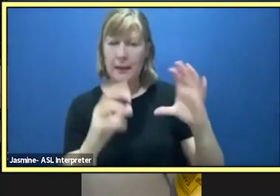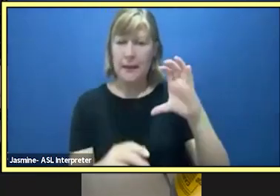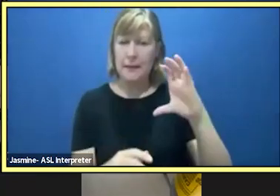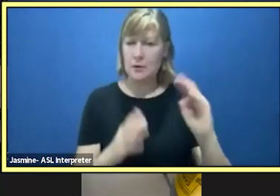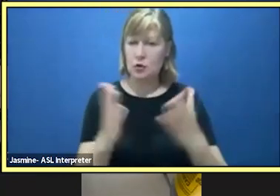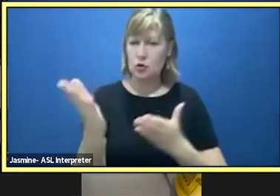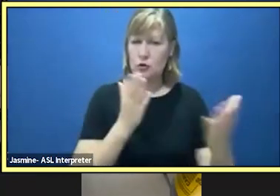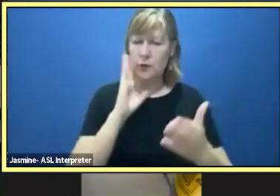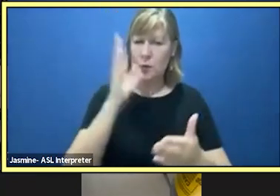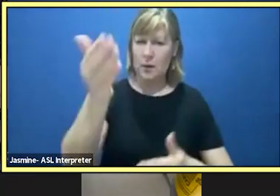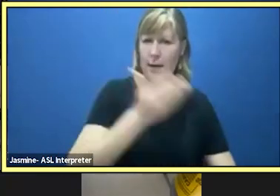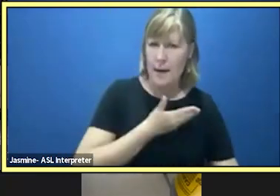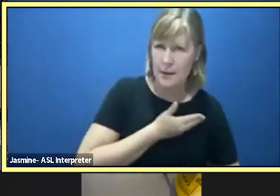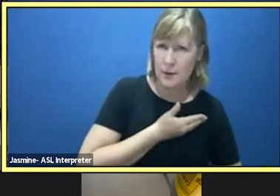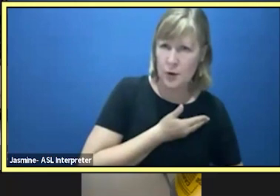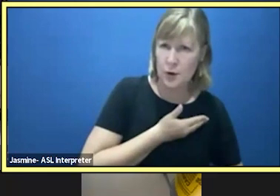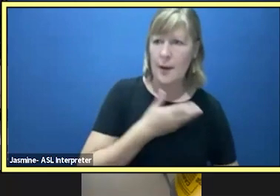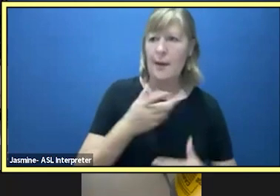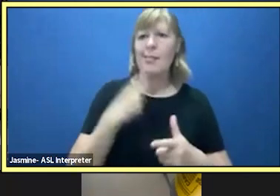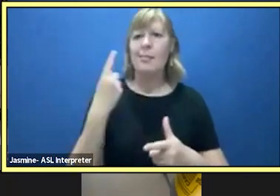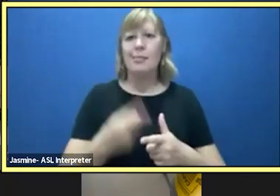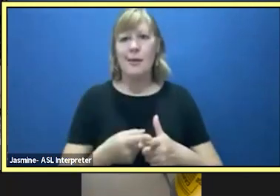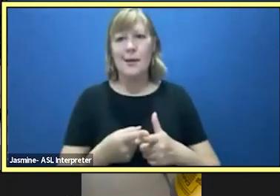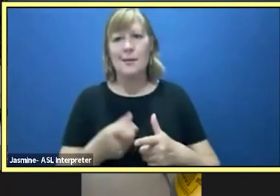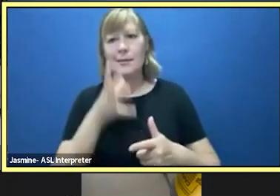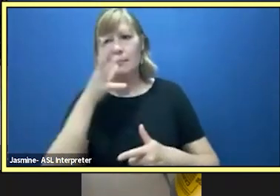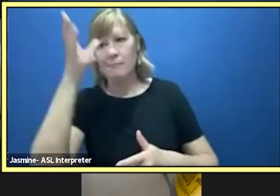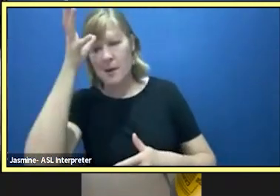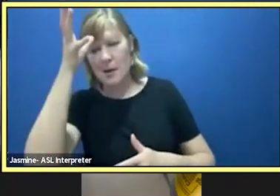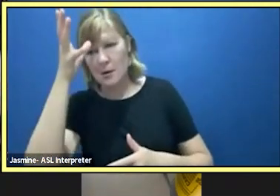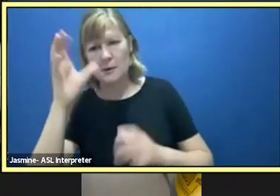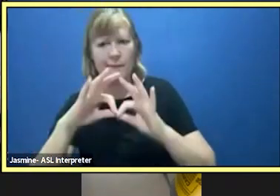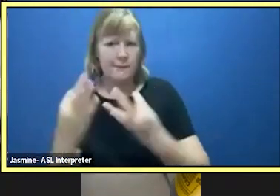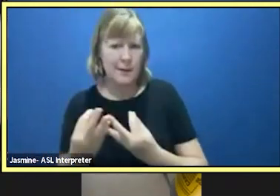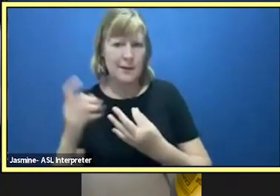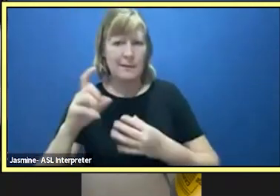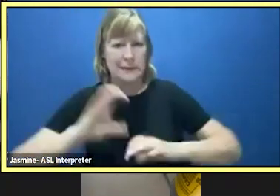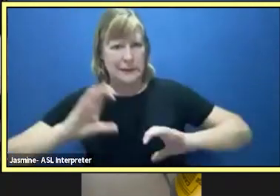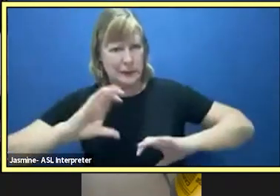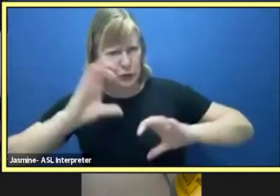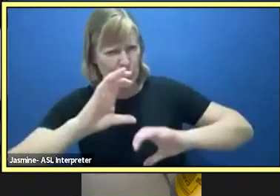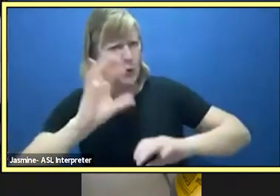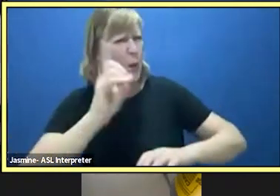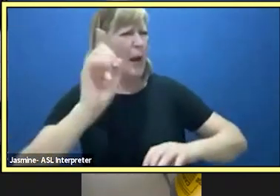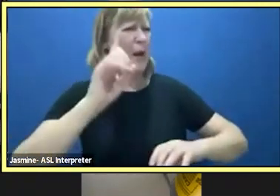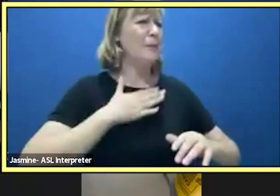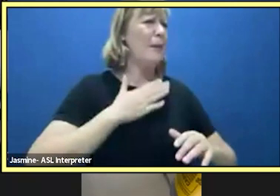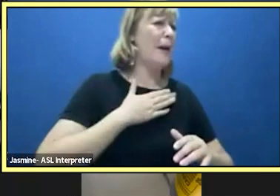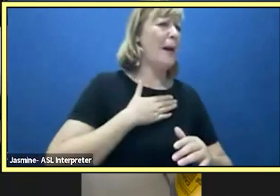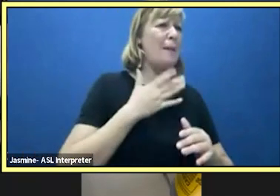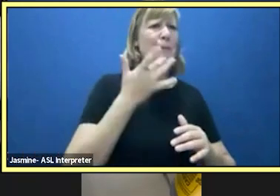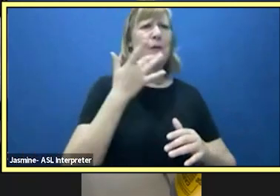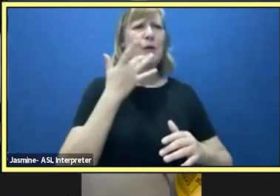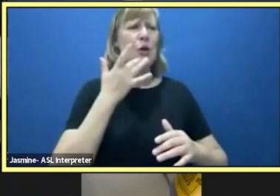they're still out there and hopefully have them participate in, future